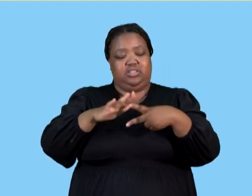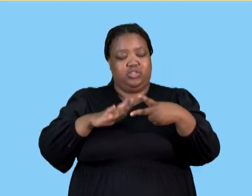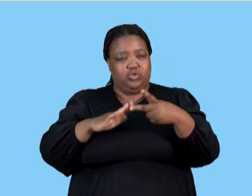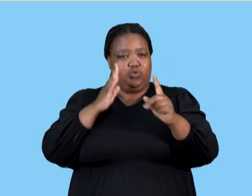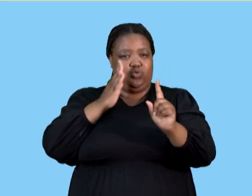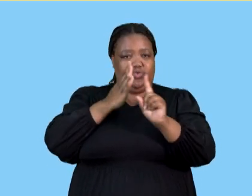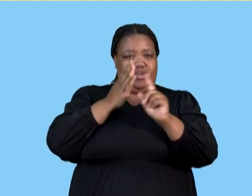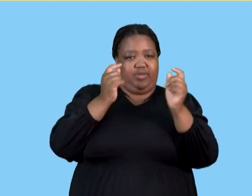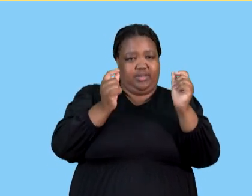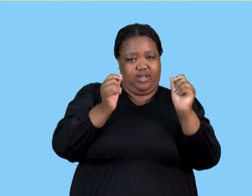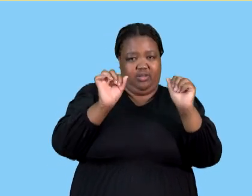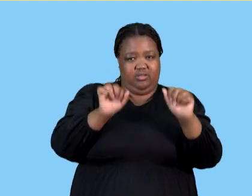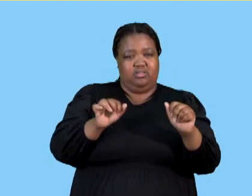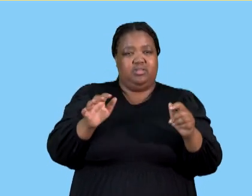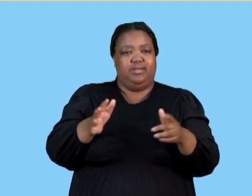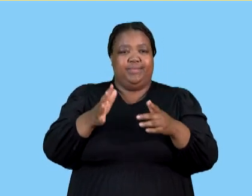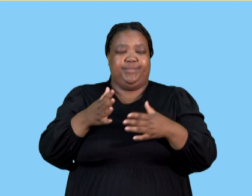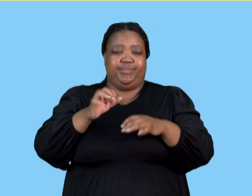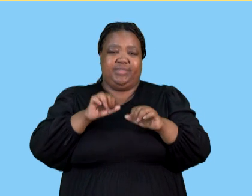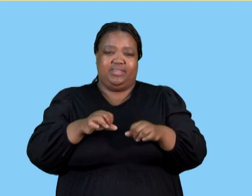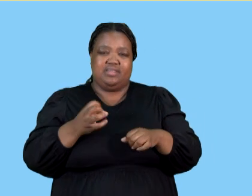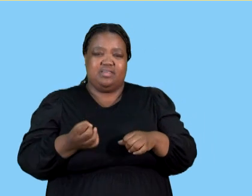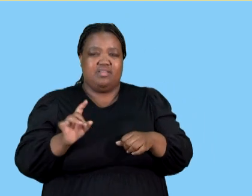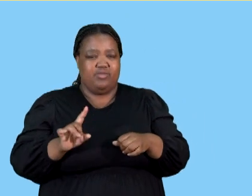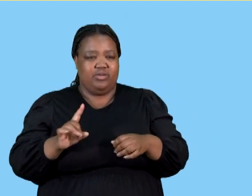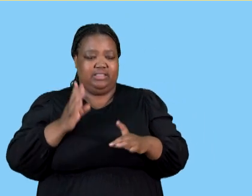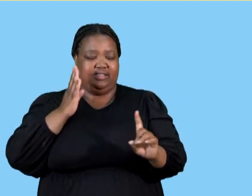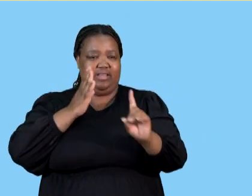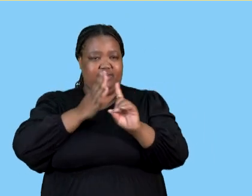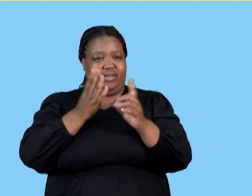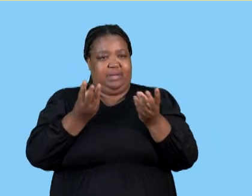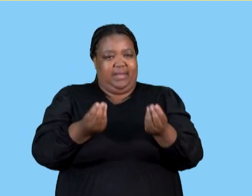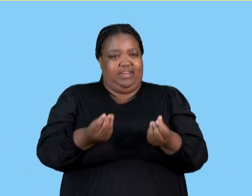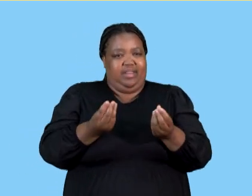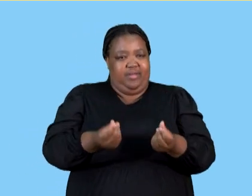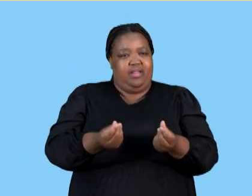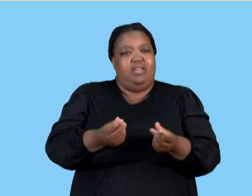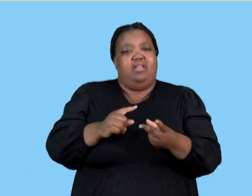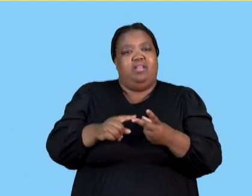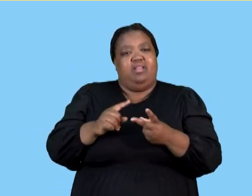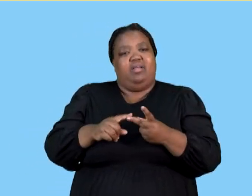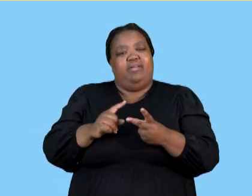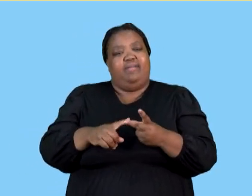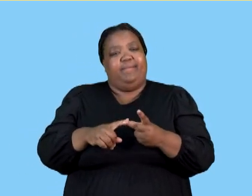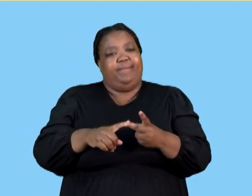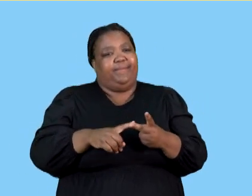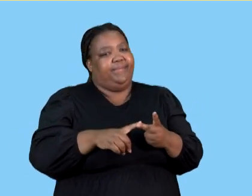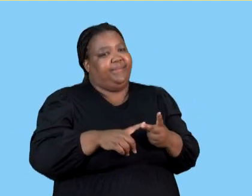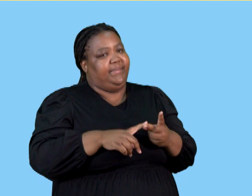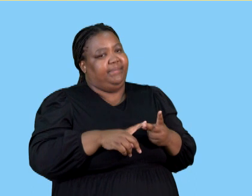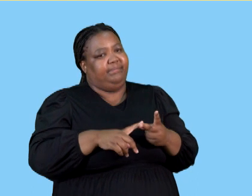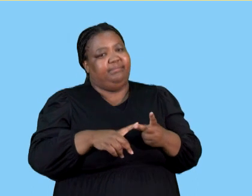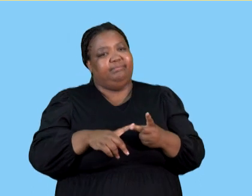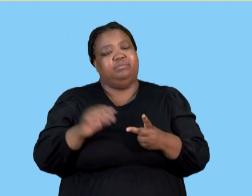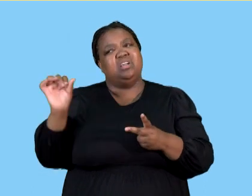into direct cost? We have two direct costs that we've spoken about. Yes, you have your direct materials.